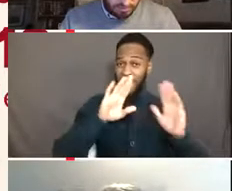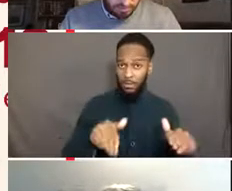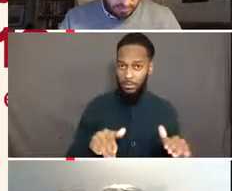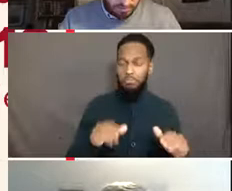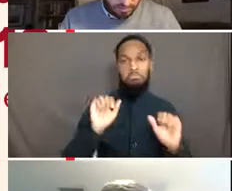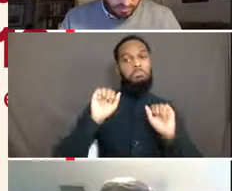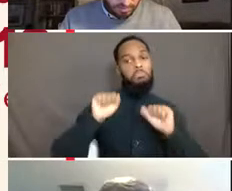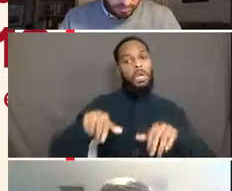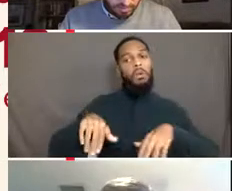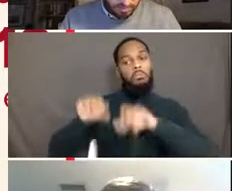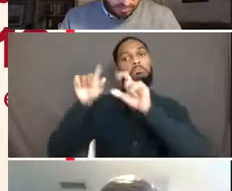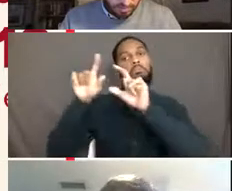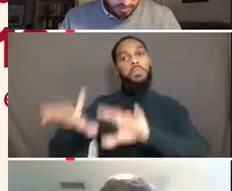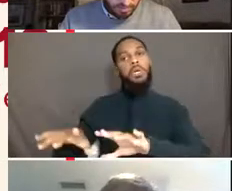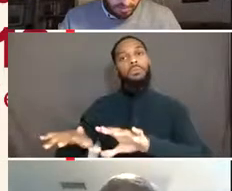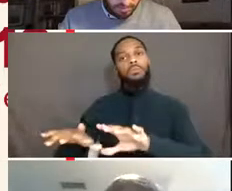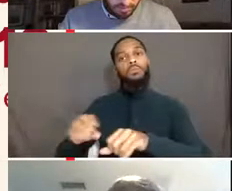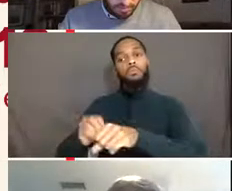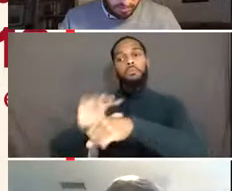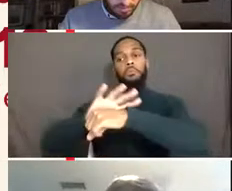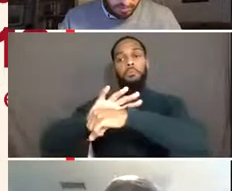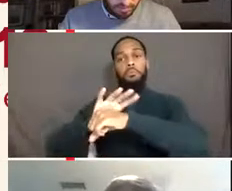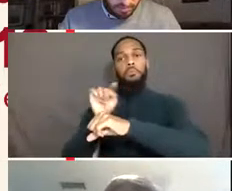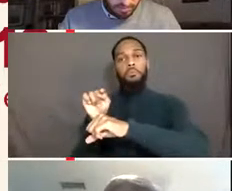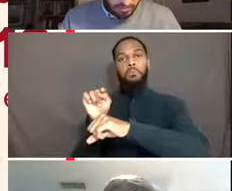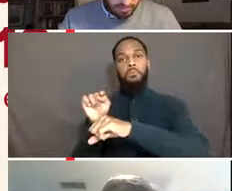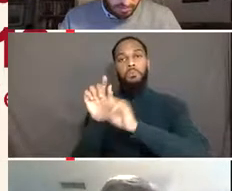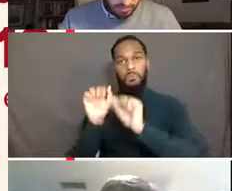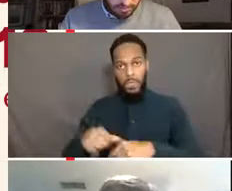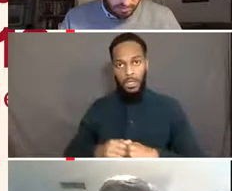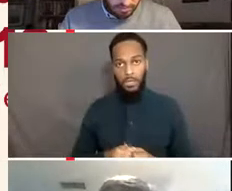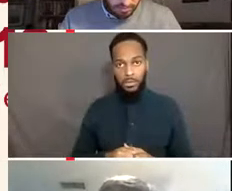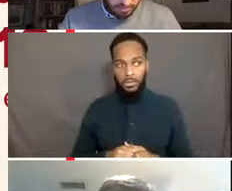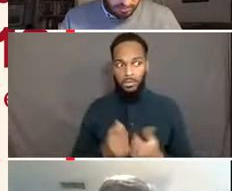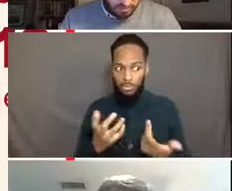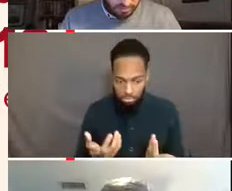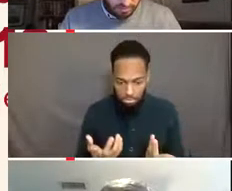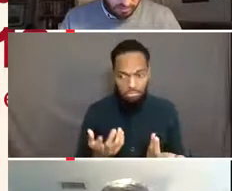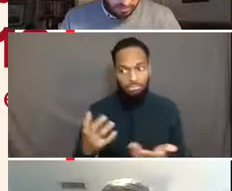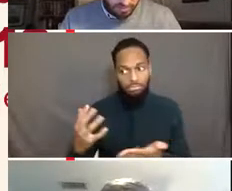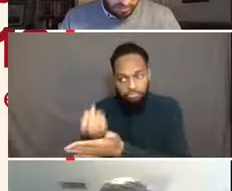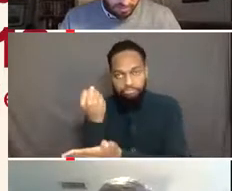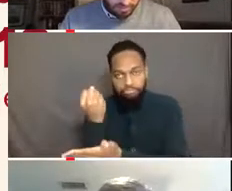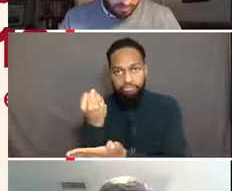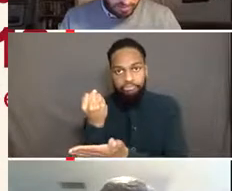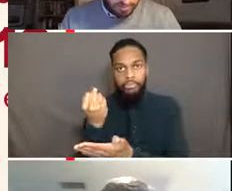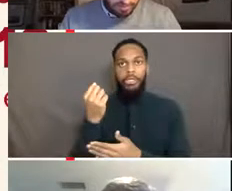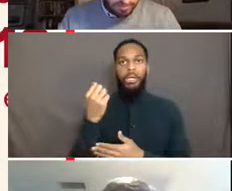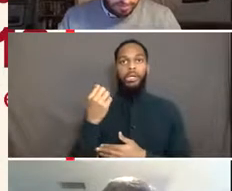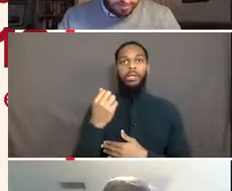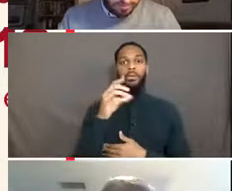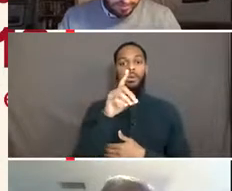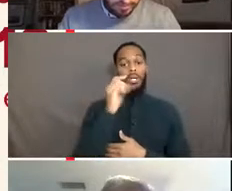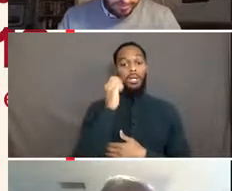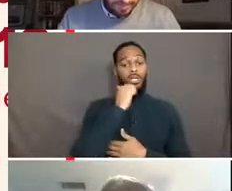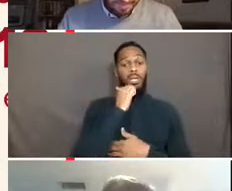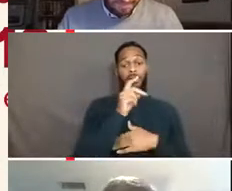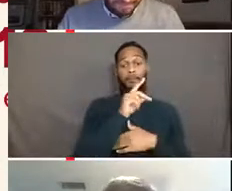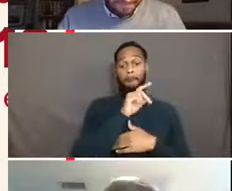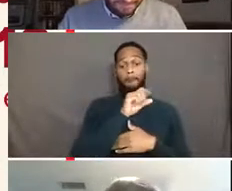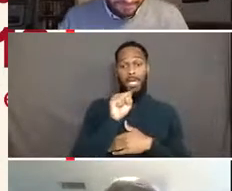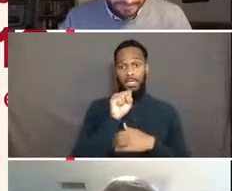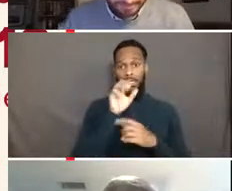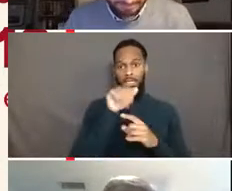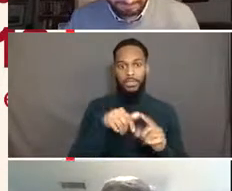get COVID-19 testing. So please take advantage of it. The Daily Pass is live. It's easy to use. Please,